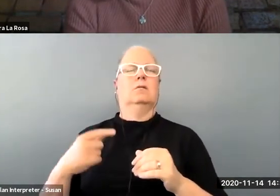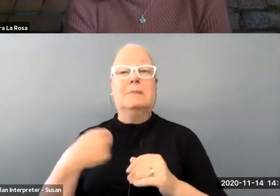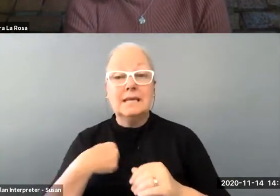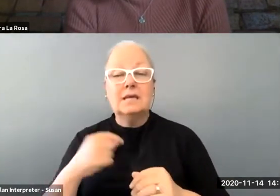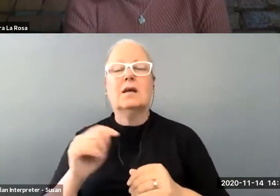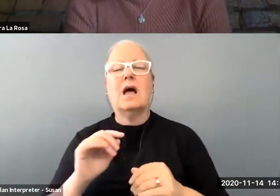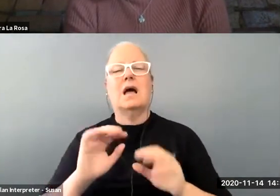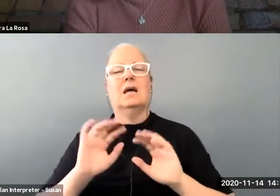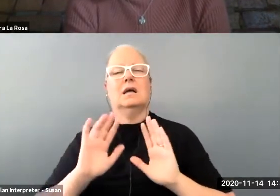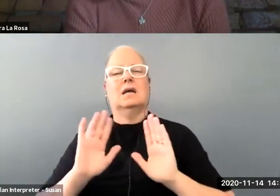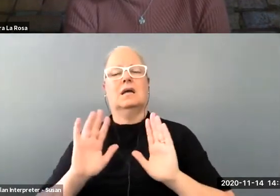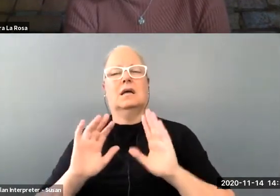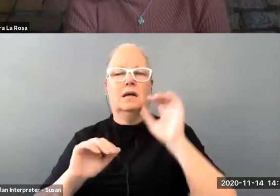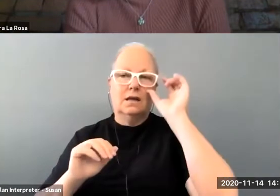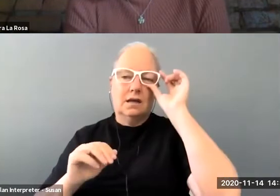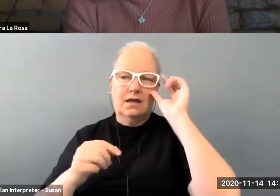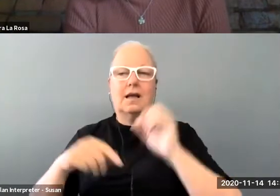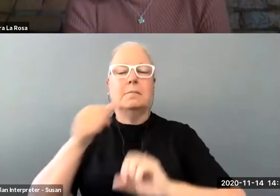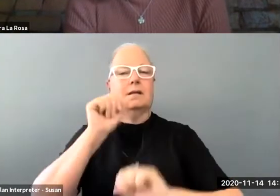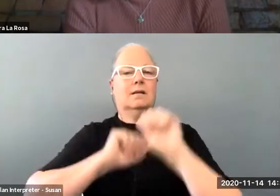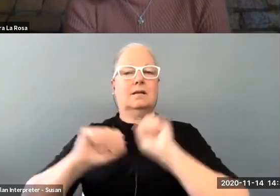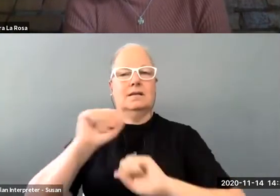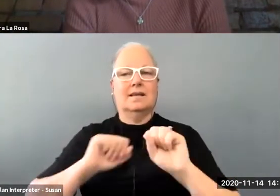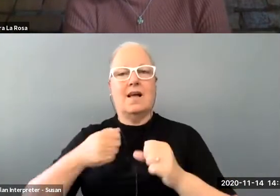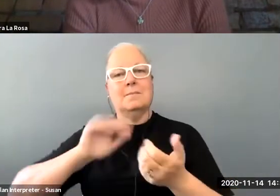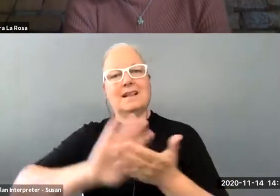mean? It's nice to hear that I'm not the only one that.